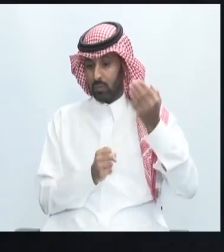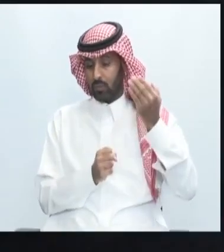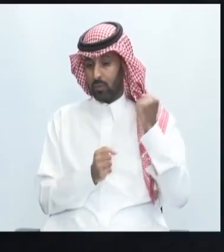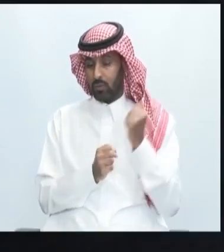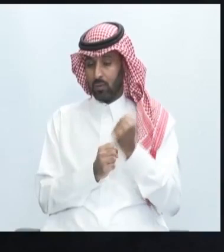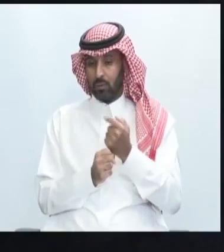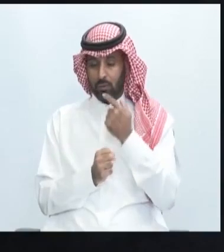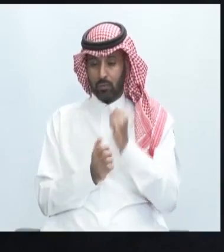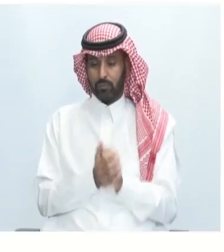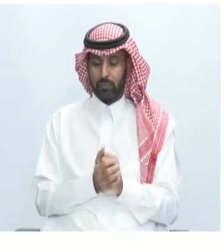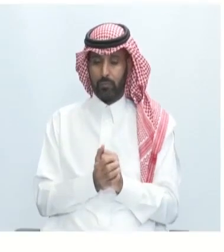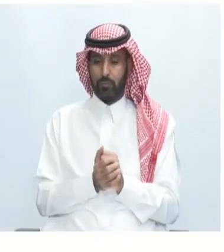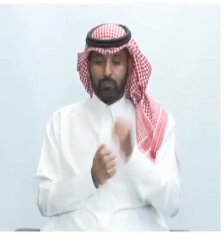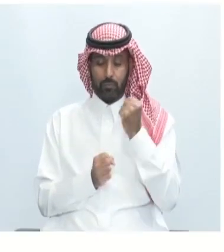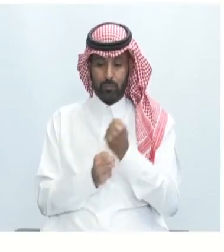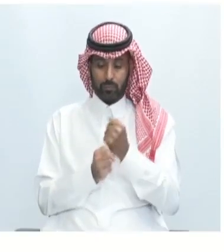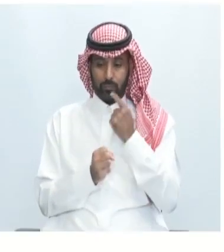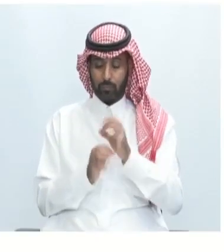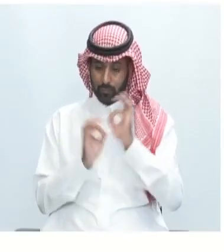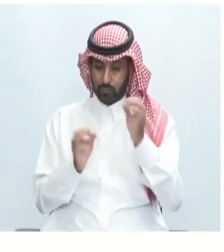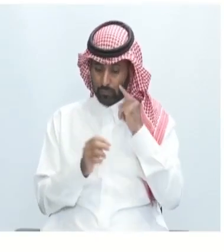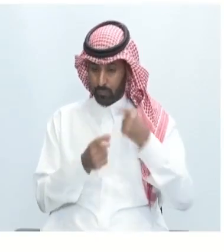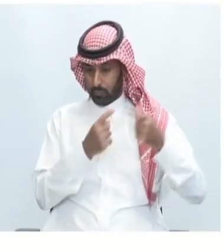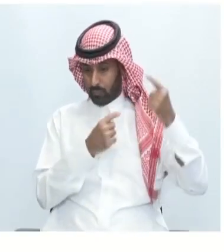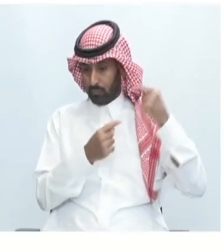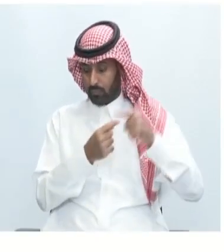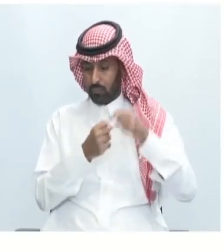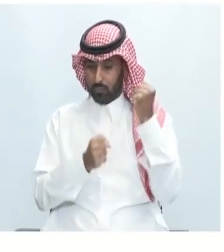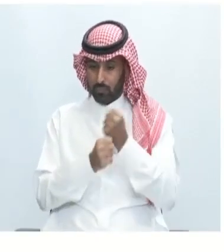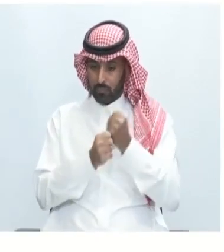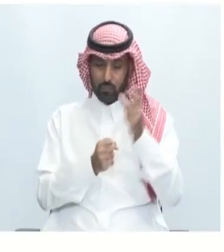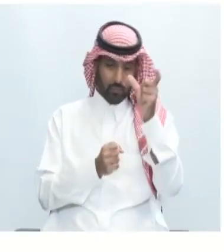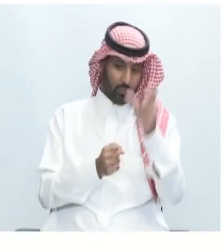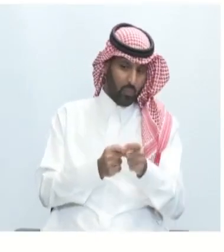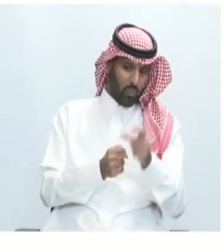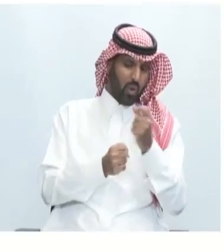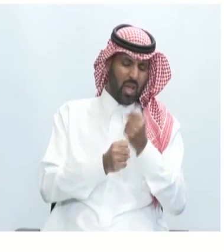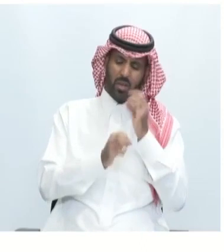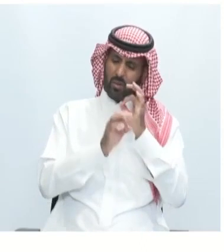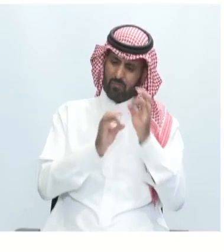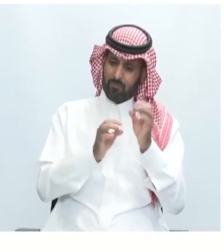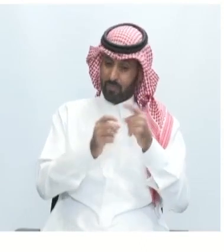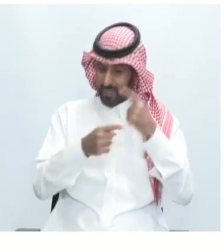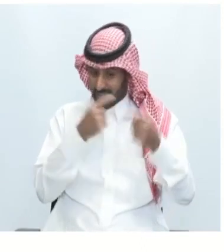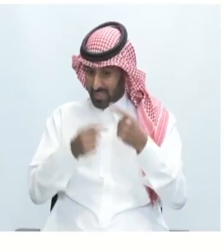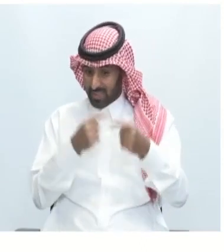simple. We use the past perfect progressive when the activity was in